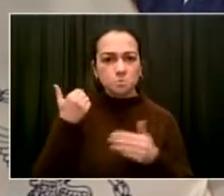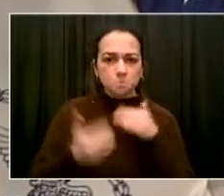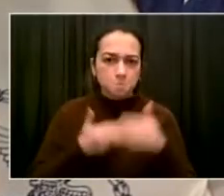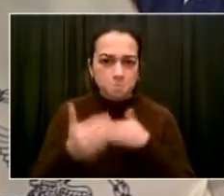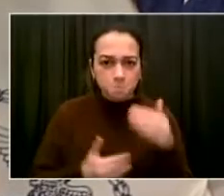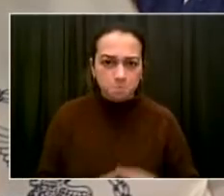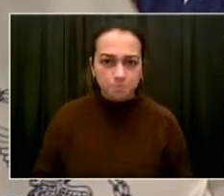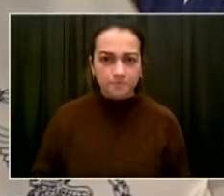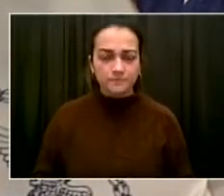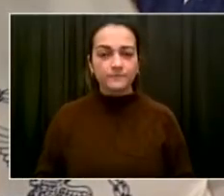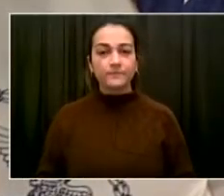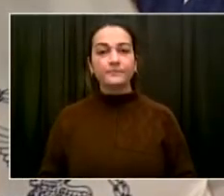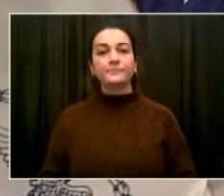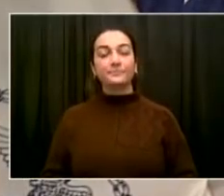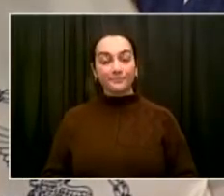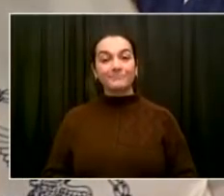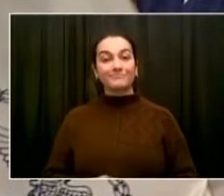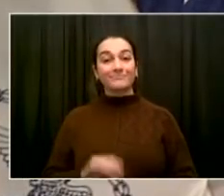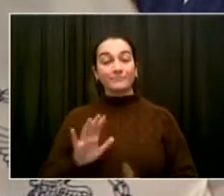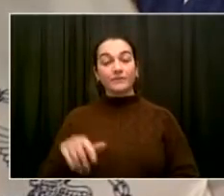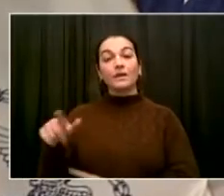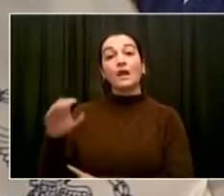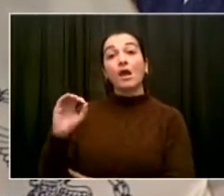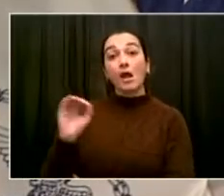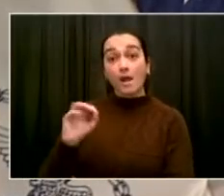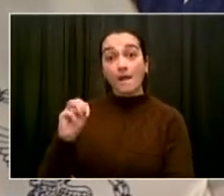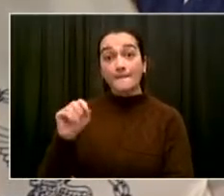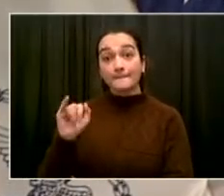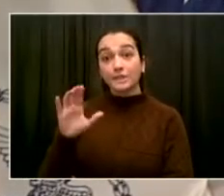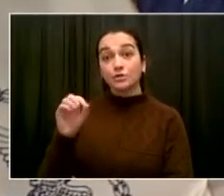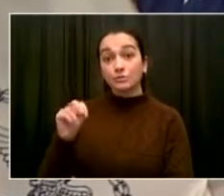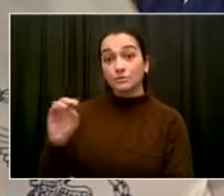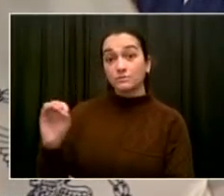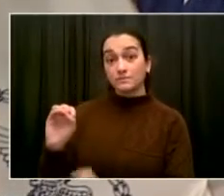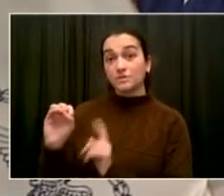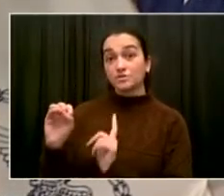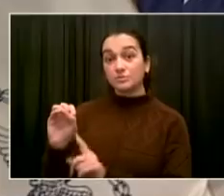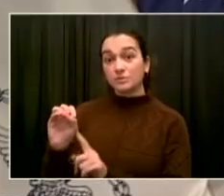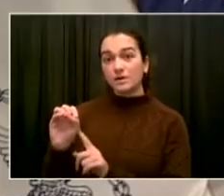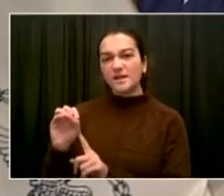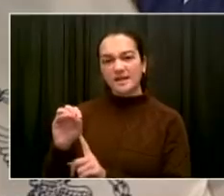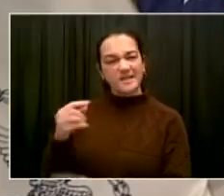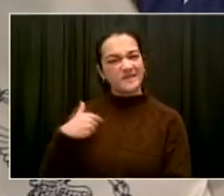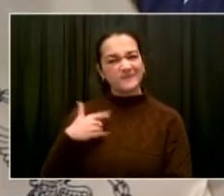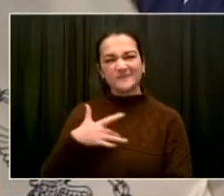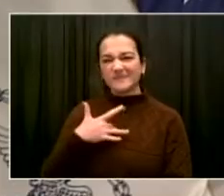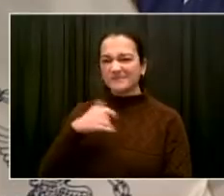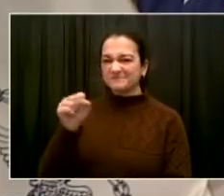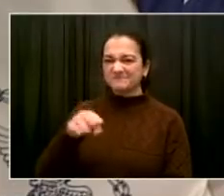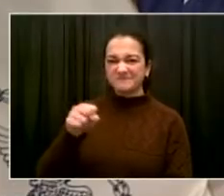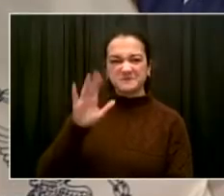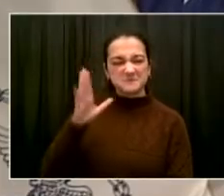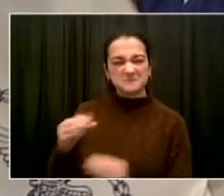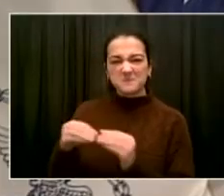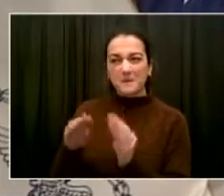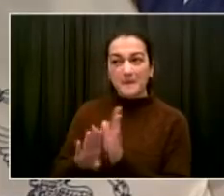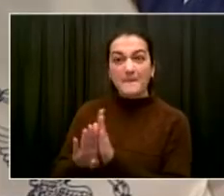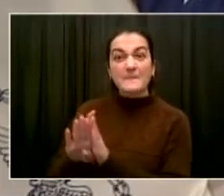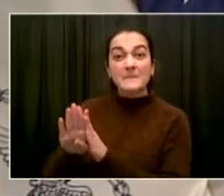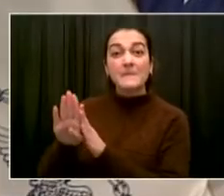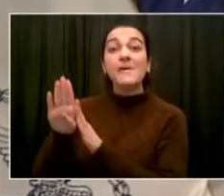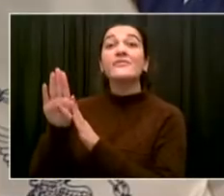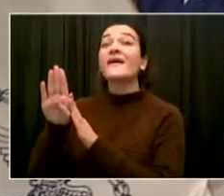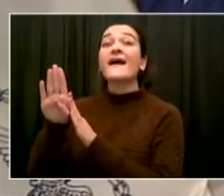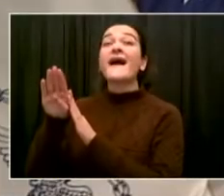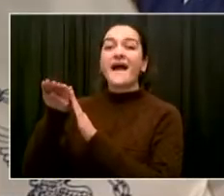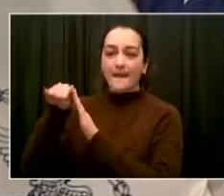and temporary phenomenon. We expect these next weeks to see a very, very big surge in the number of cases, more than